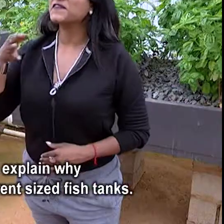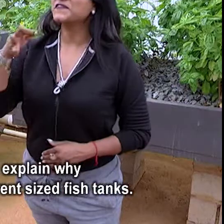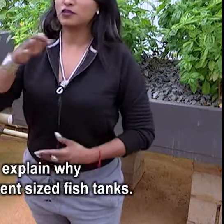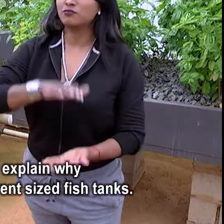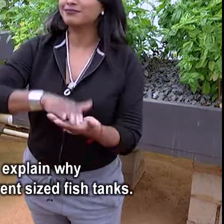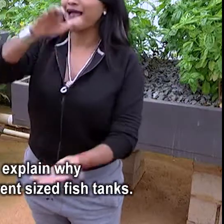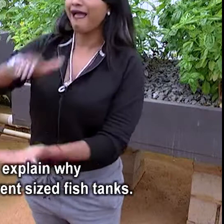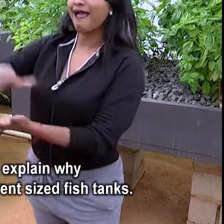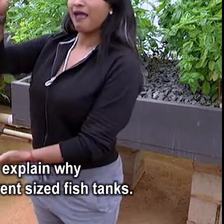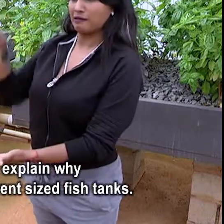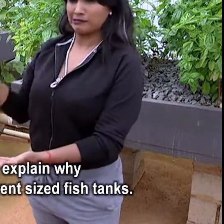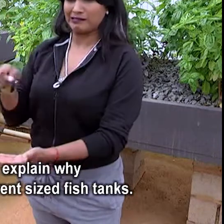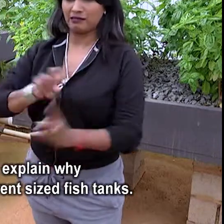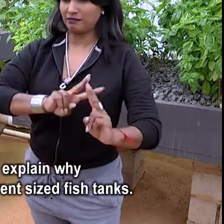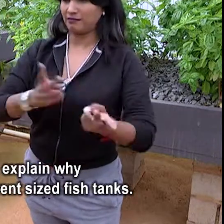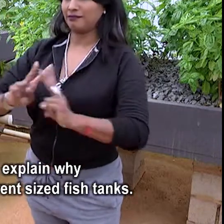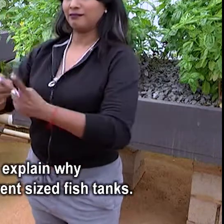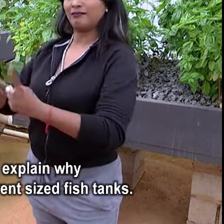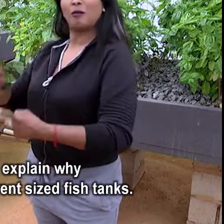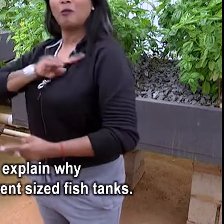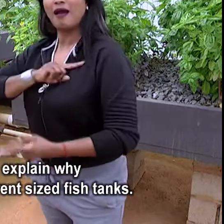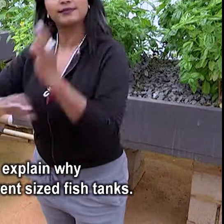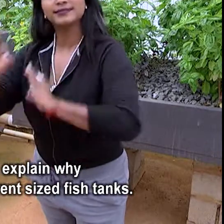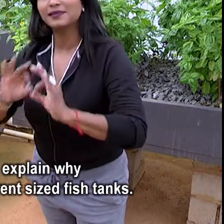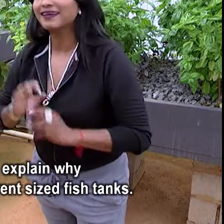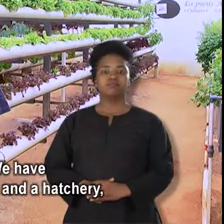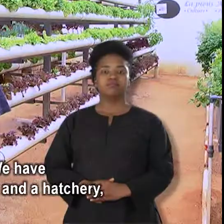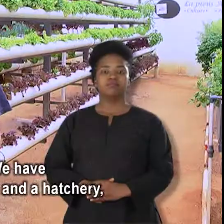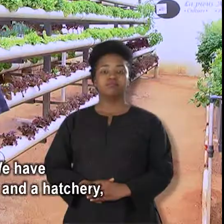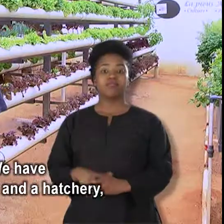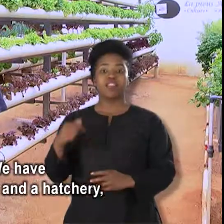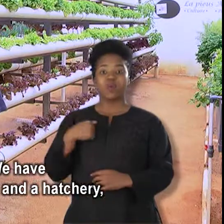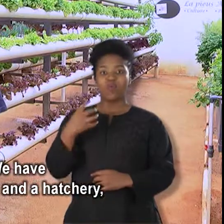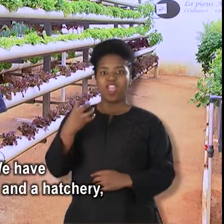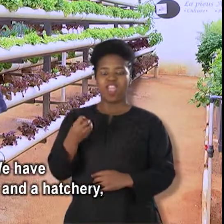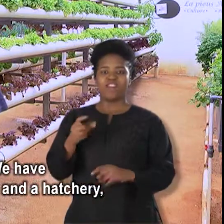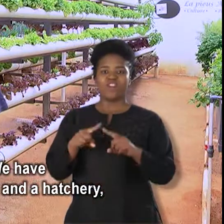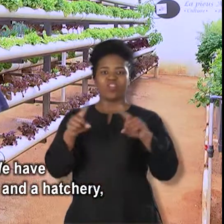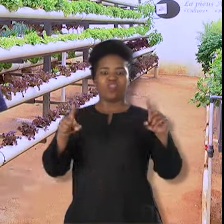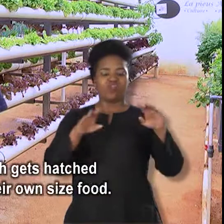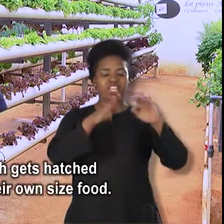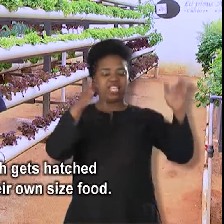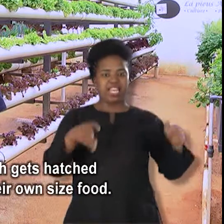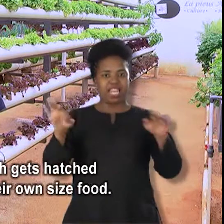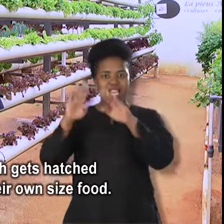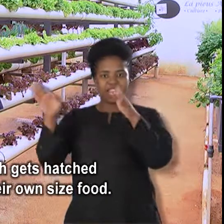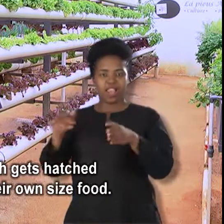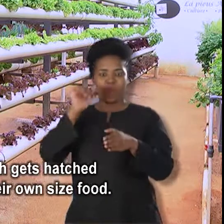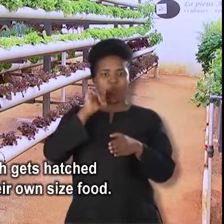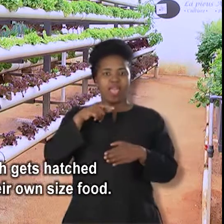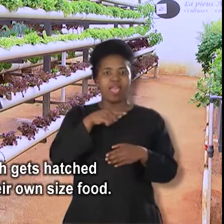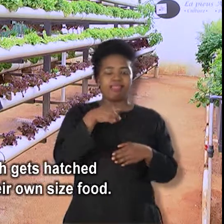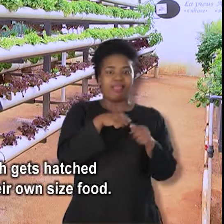Please explain why they are different sized fish tanks. We have the nursery and the hatchery. That is where the fish gets